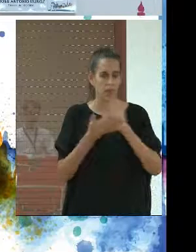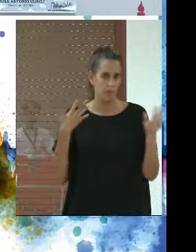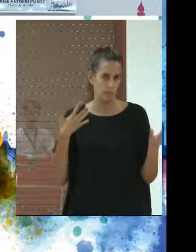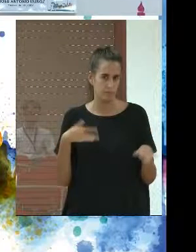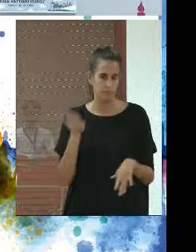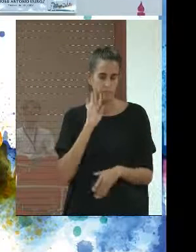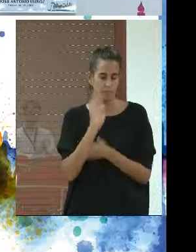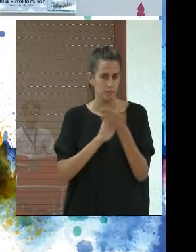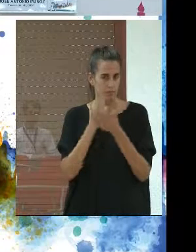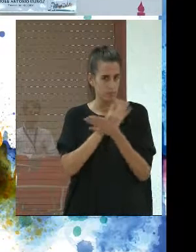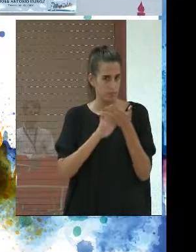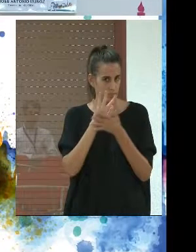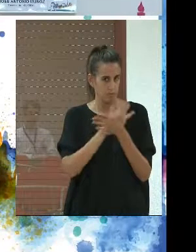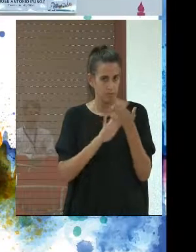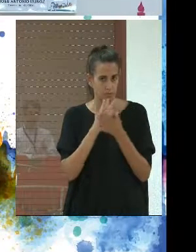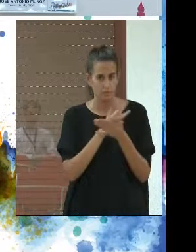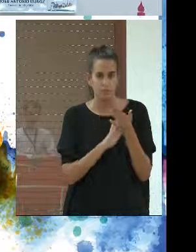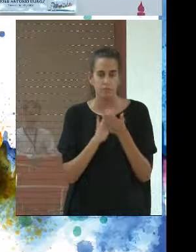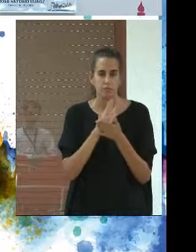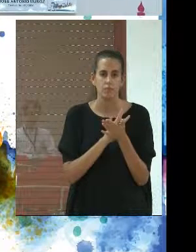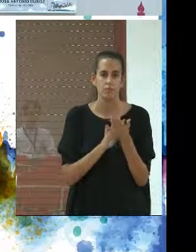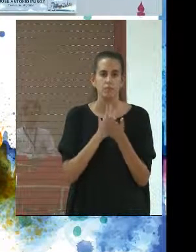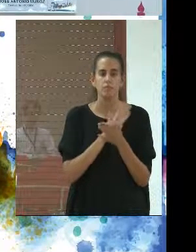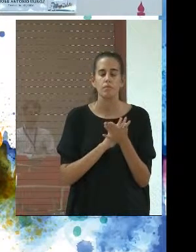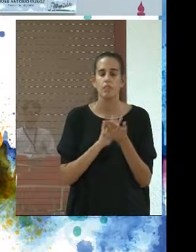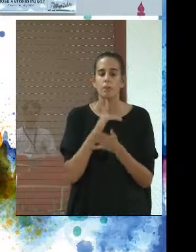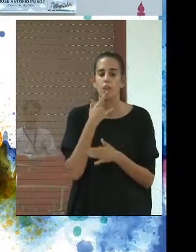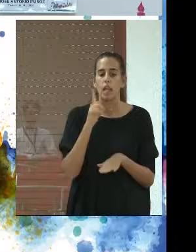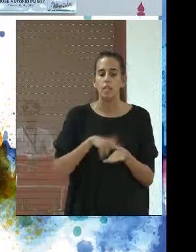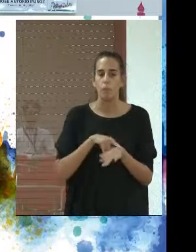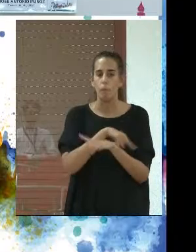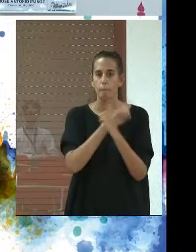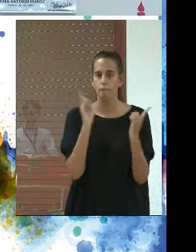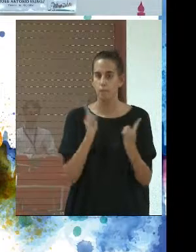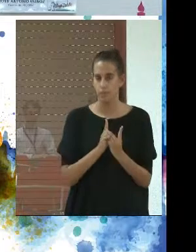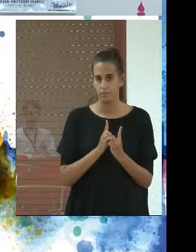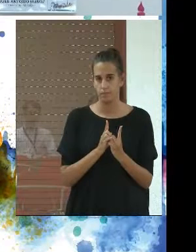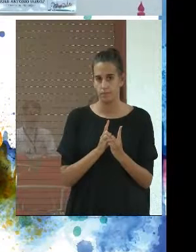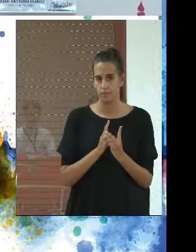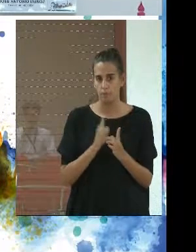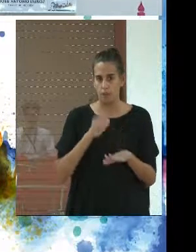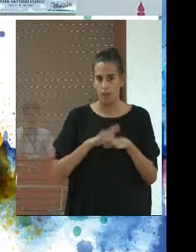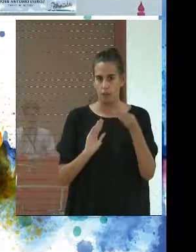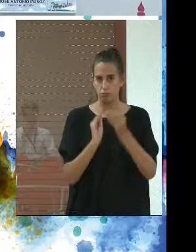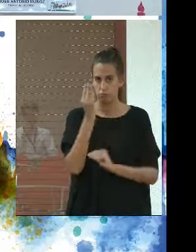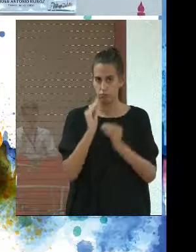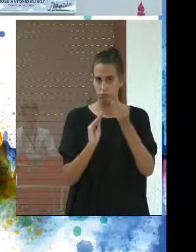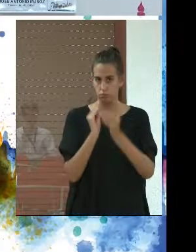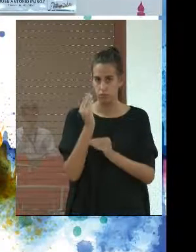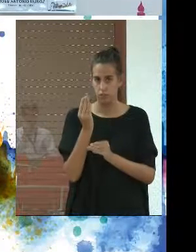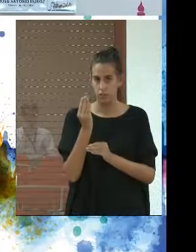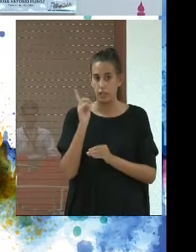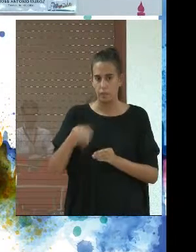there's the issue of speed. We reduce the development time,